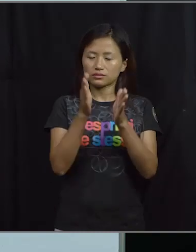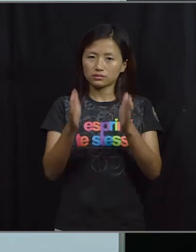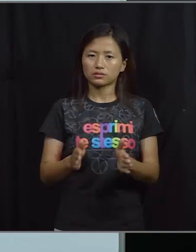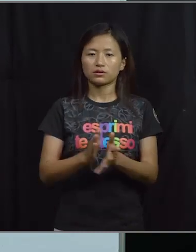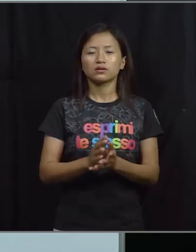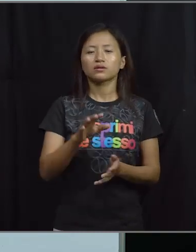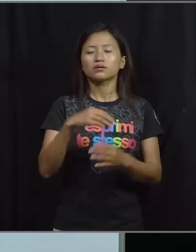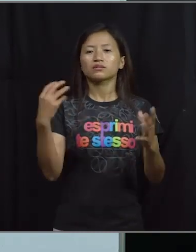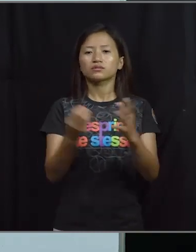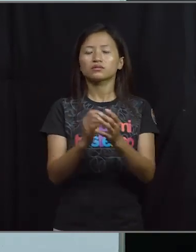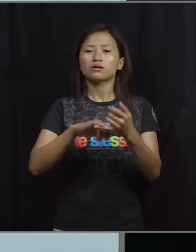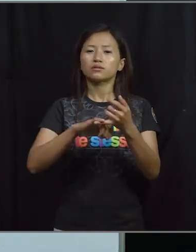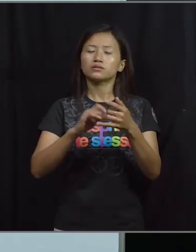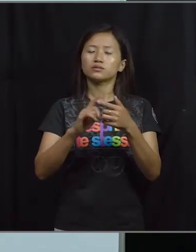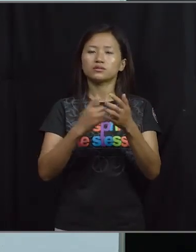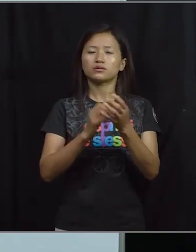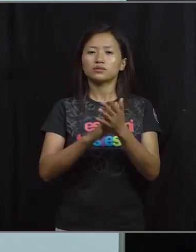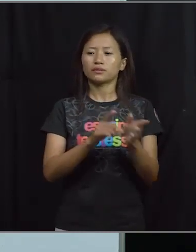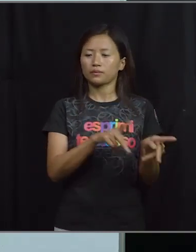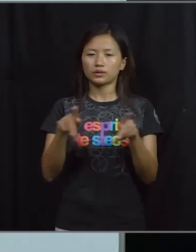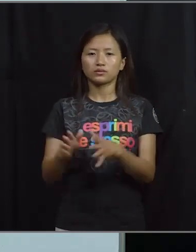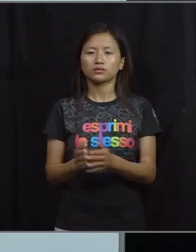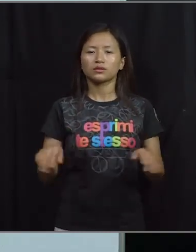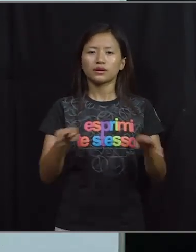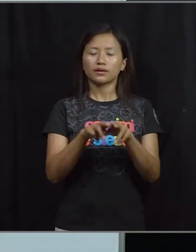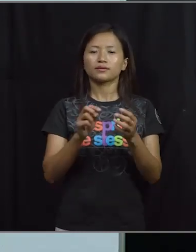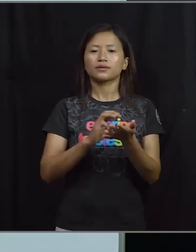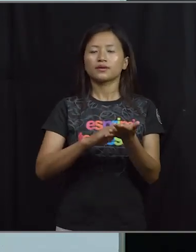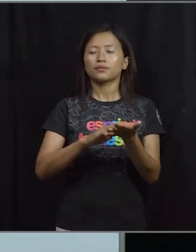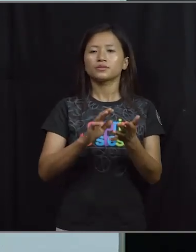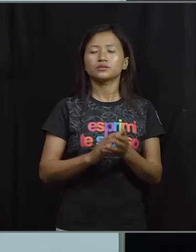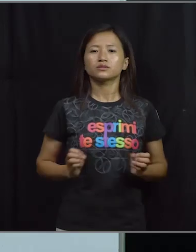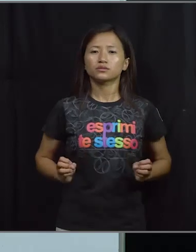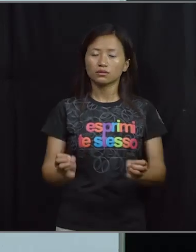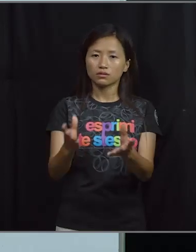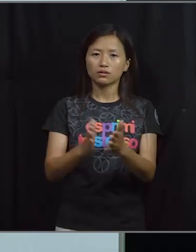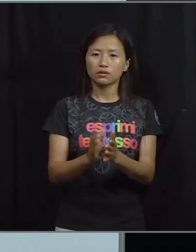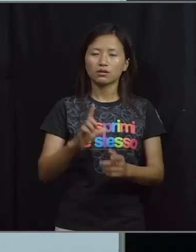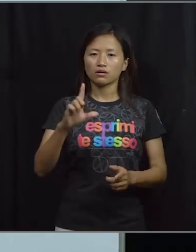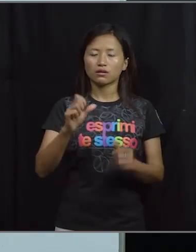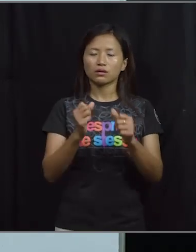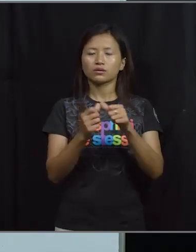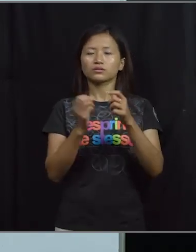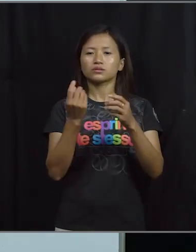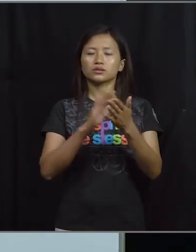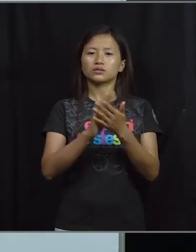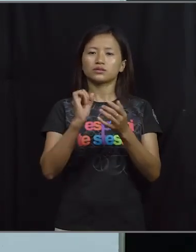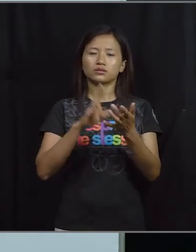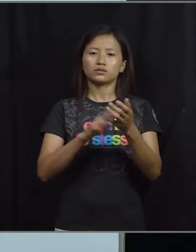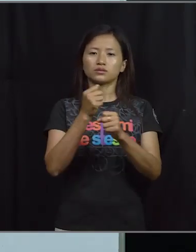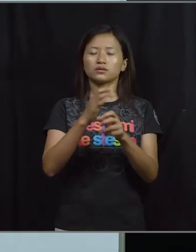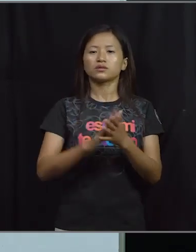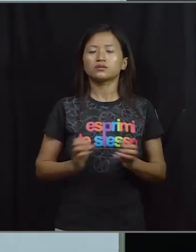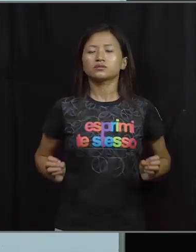will gather the resources, get the plant and machinery, and start launching the enterprises. That means he